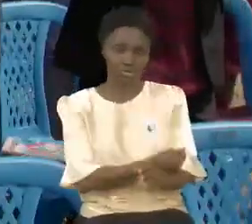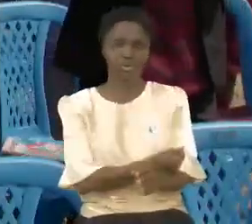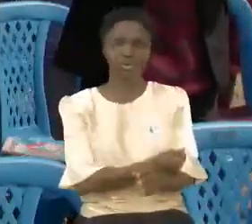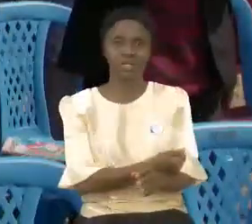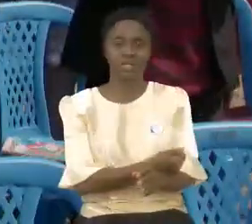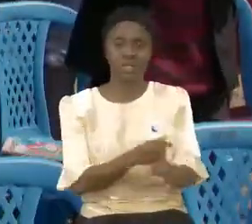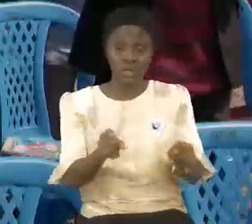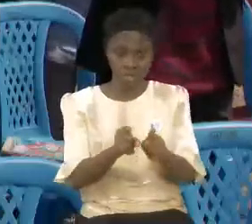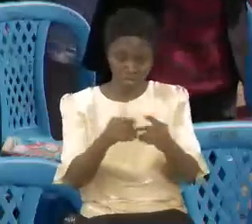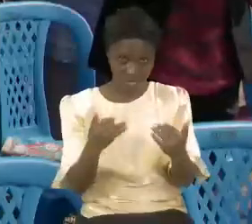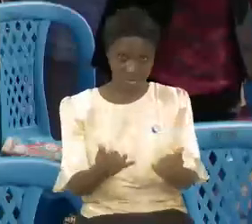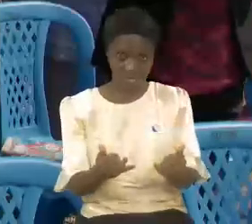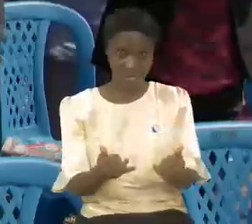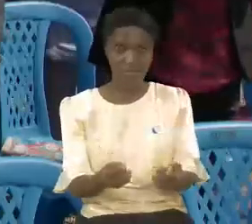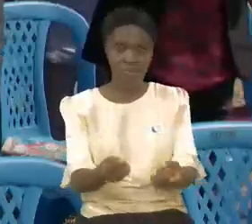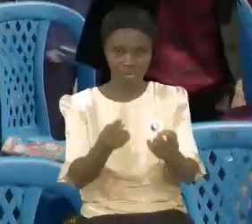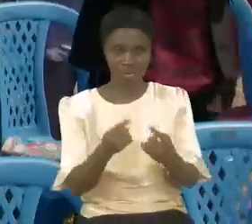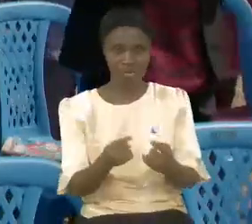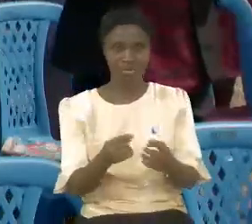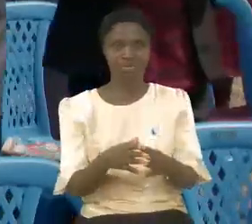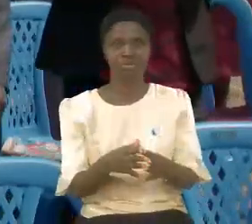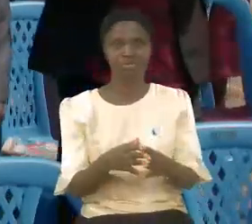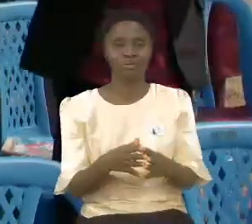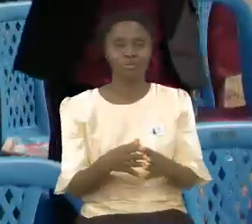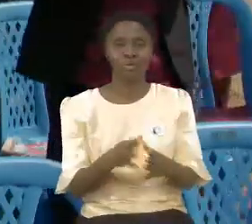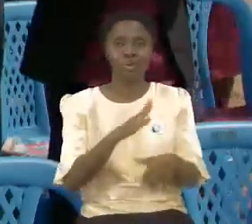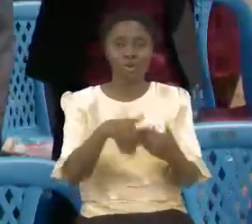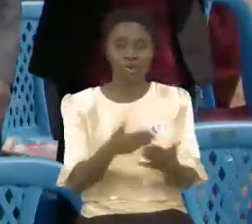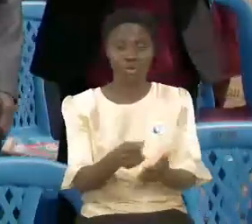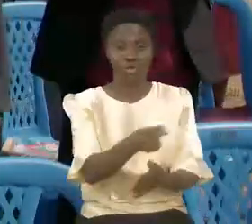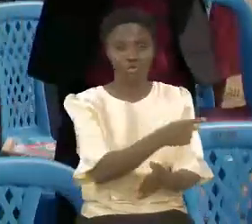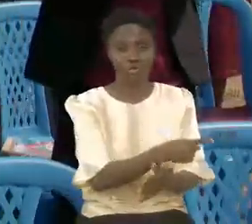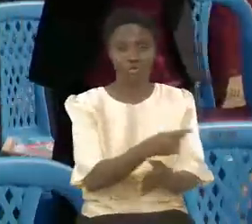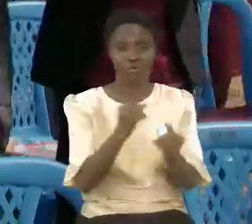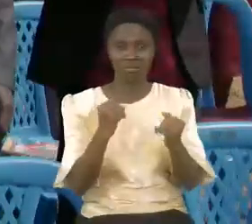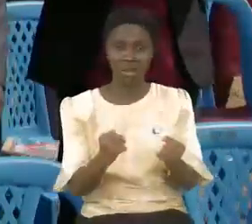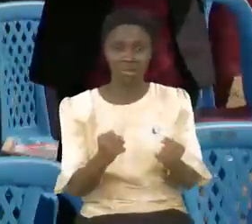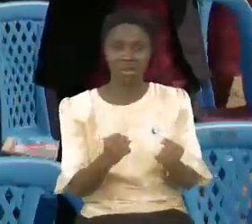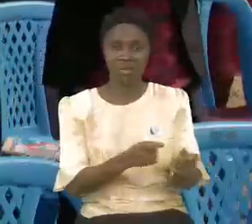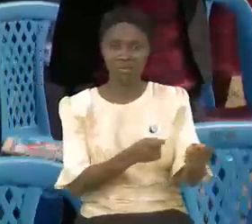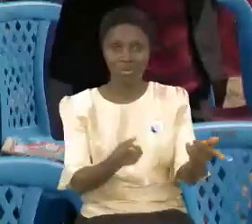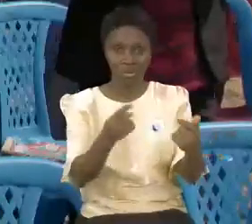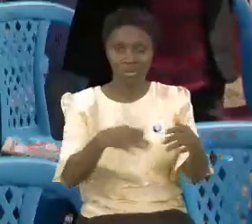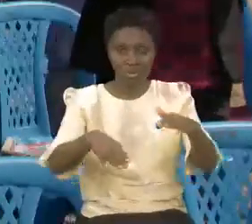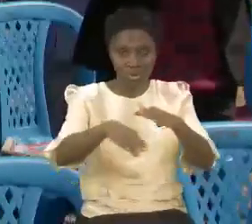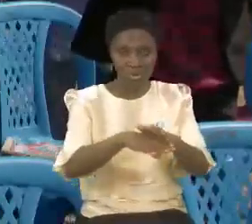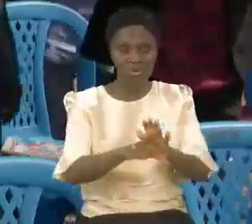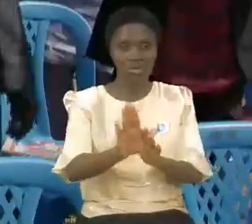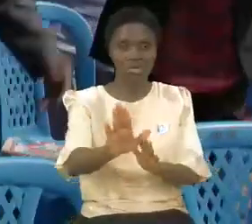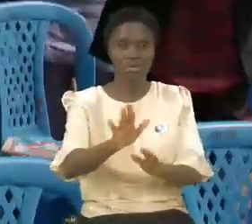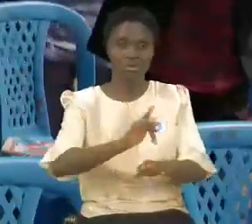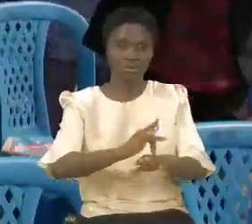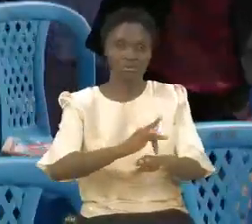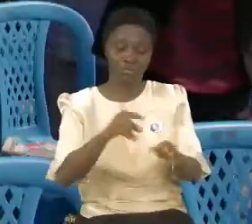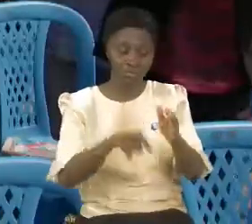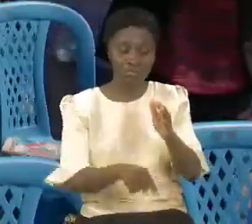now come under your feet. Do you have peace with God? Are you justified? Are your sins